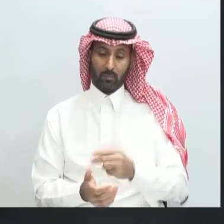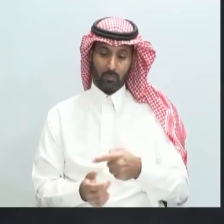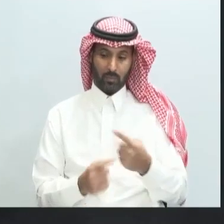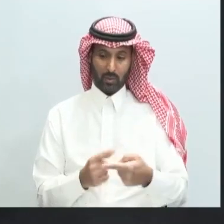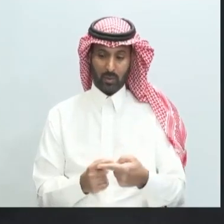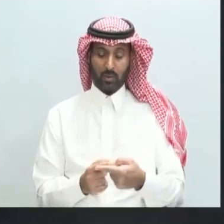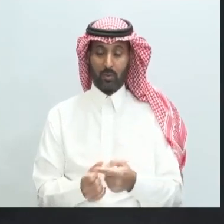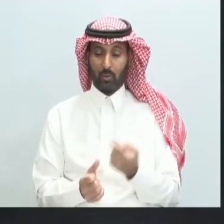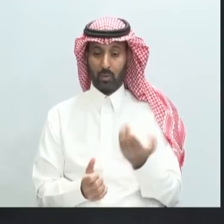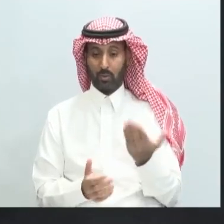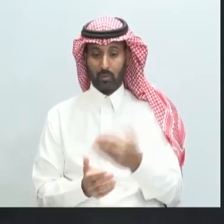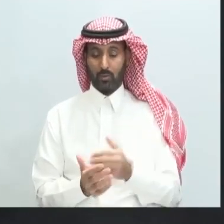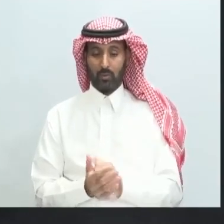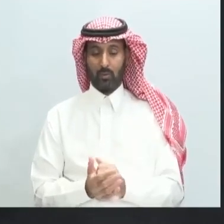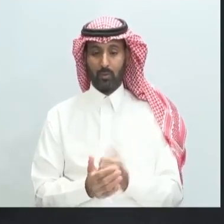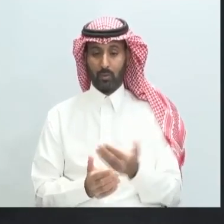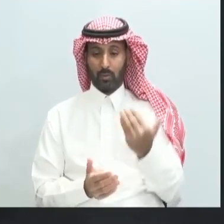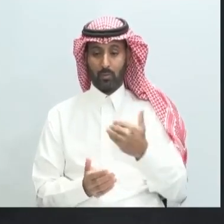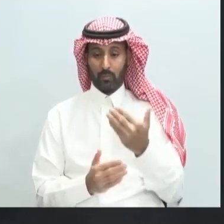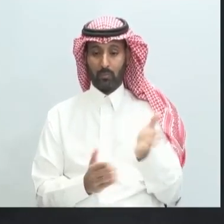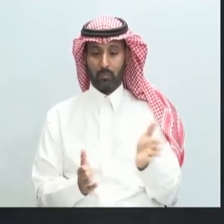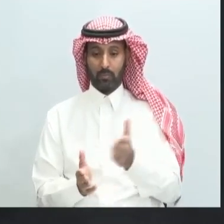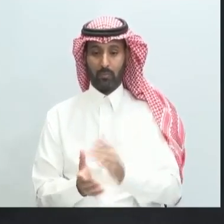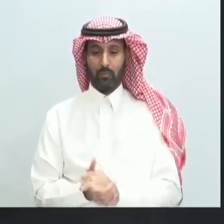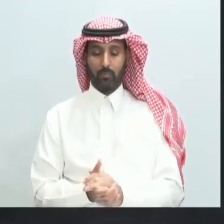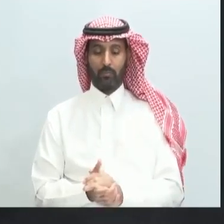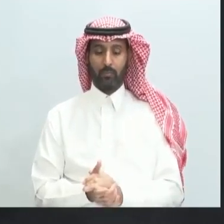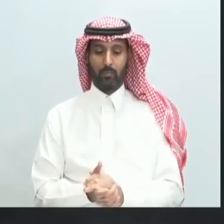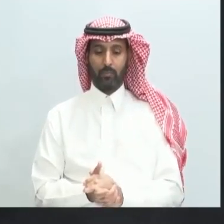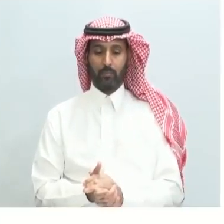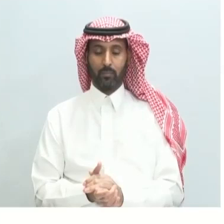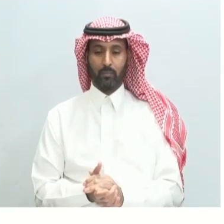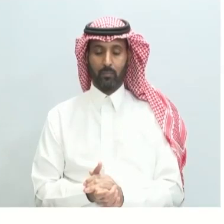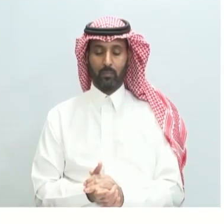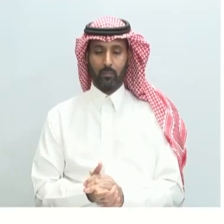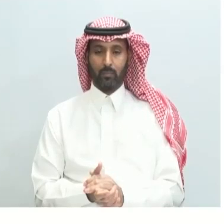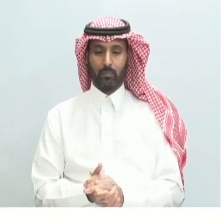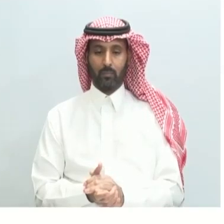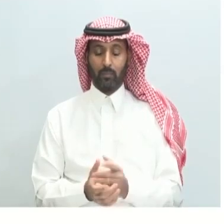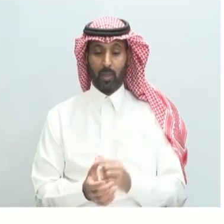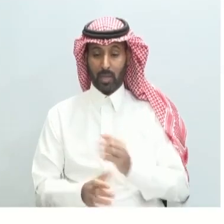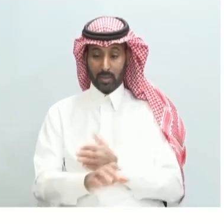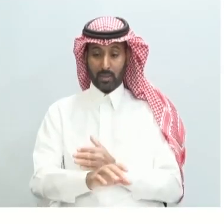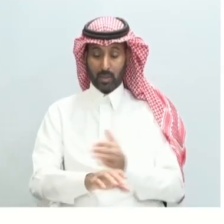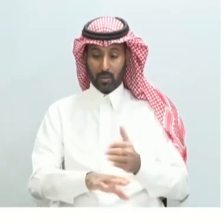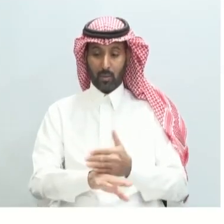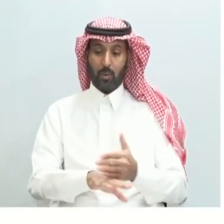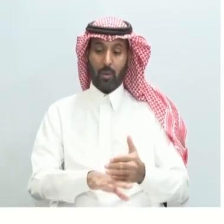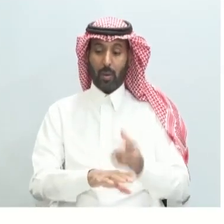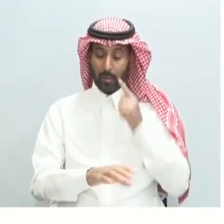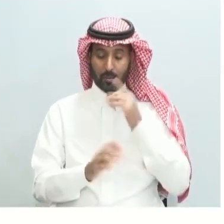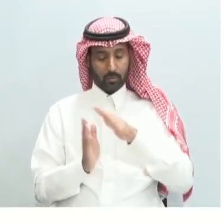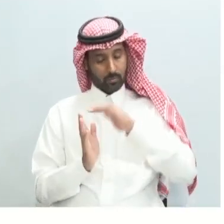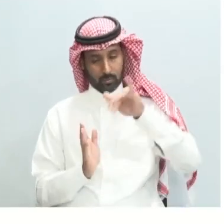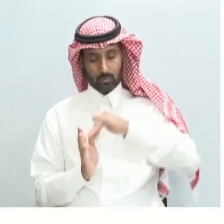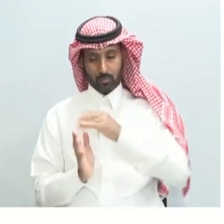again one more time before we move on to the next exercise. Early to bed.